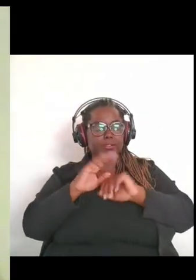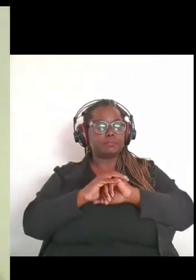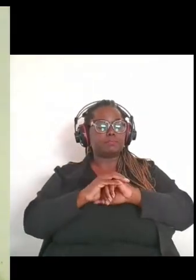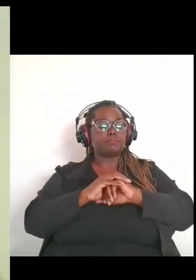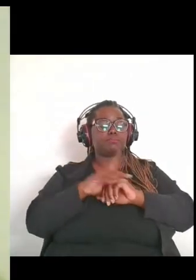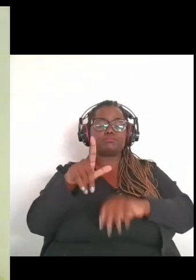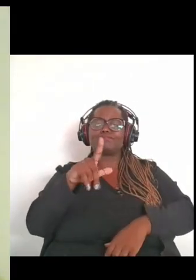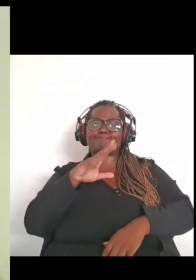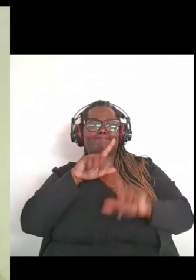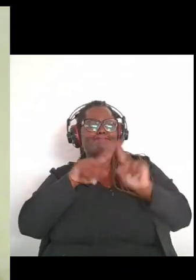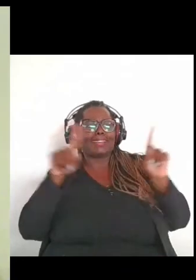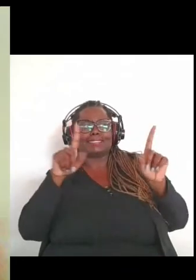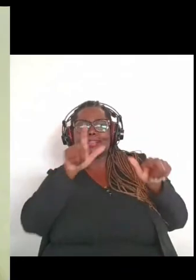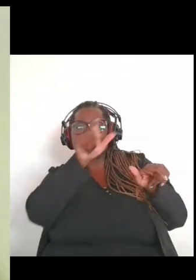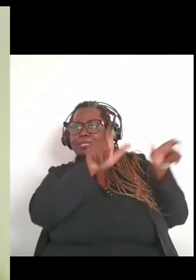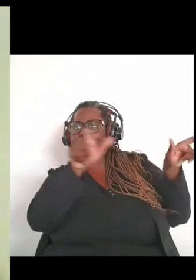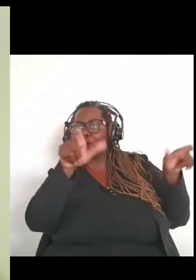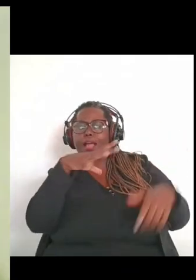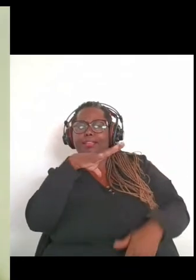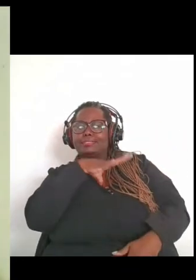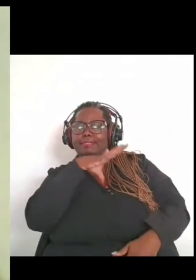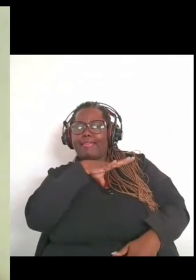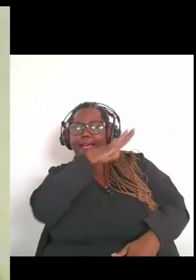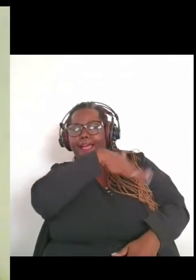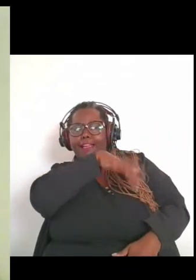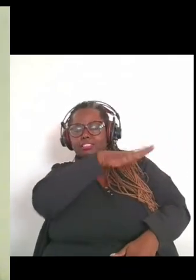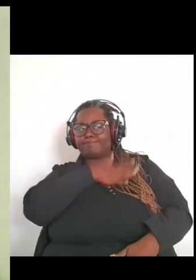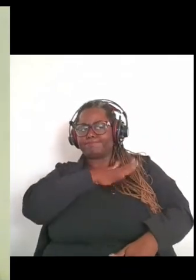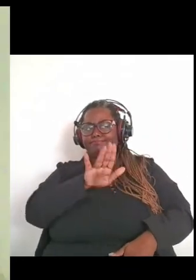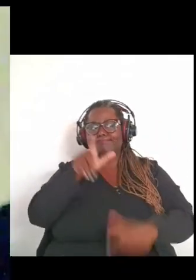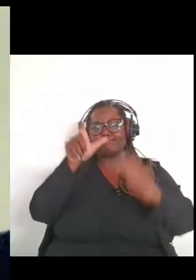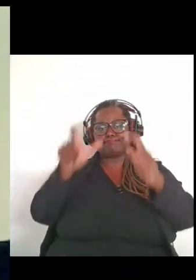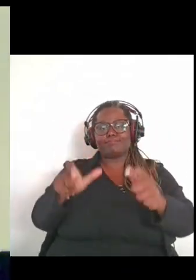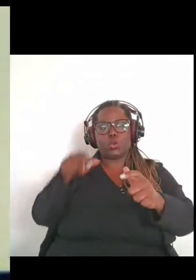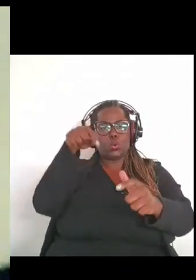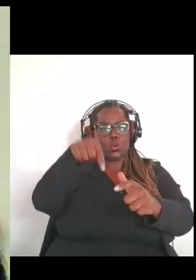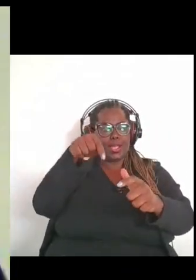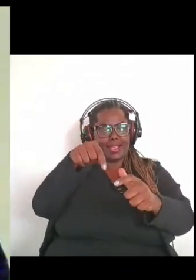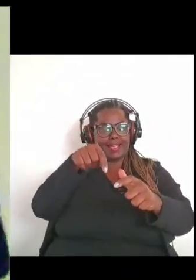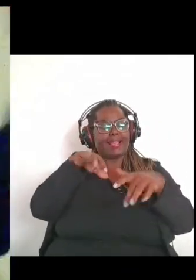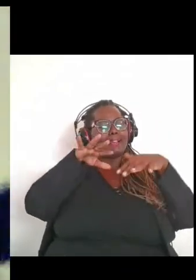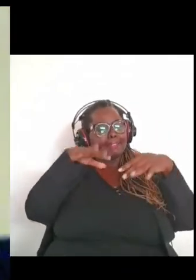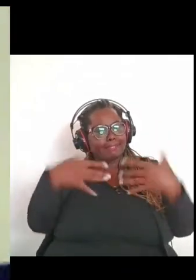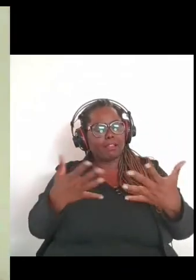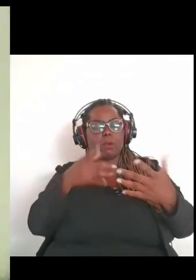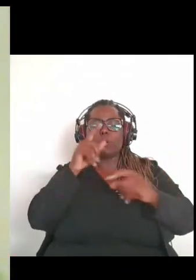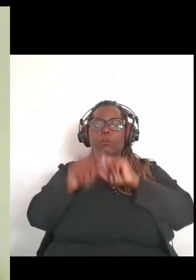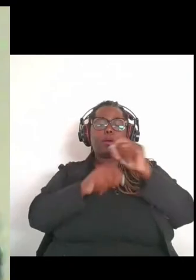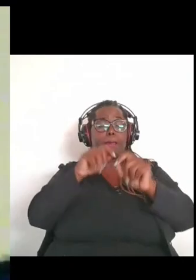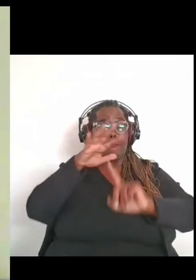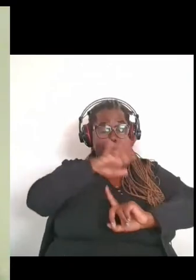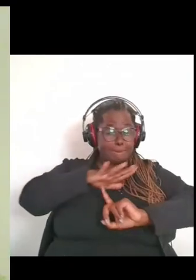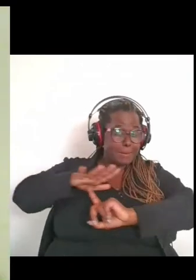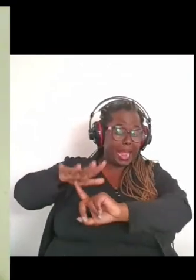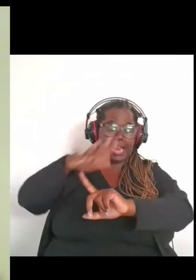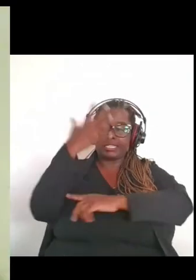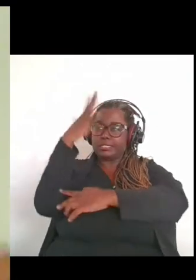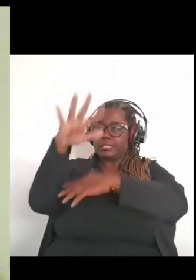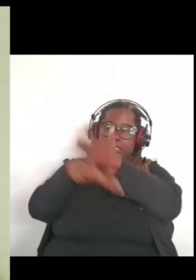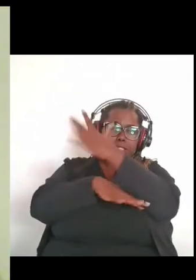the city cleaned up this park they destroyed all the bushes and now you can see 200 meters